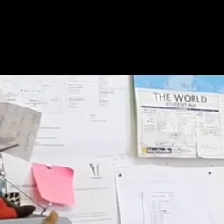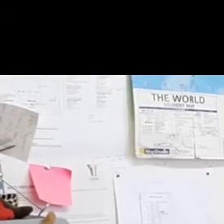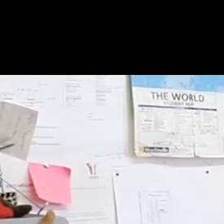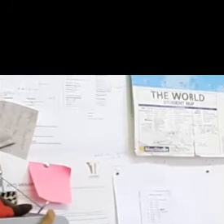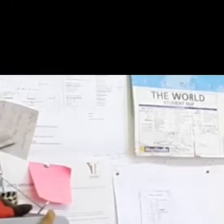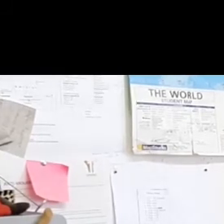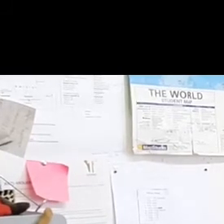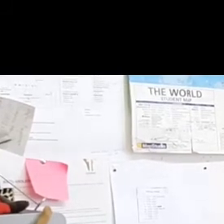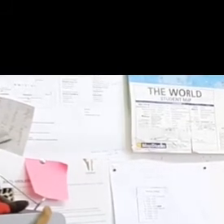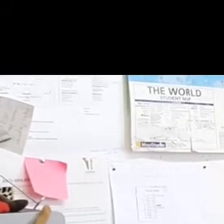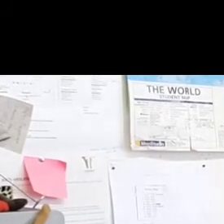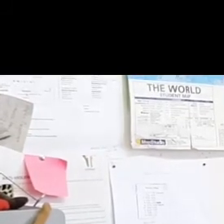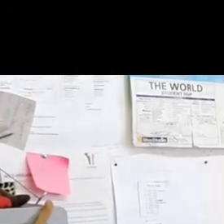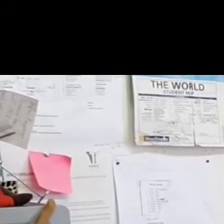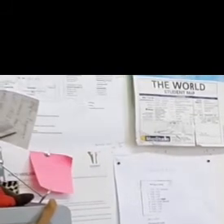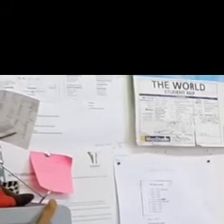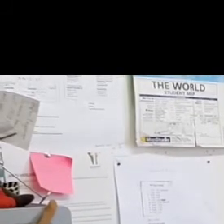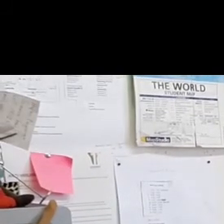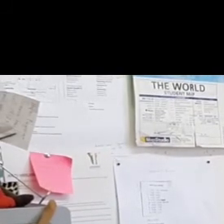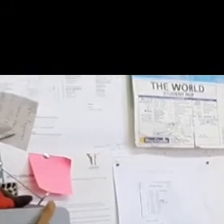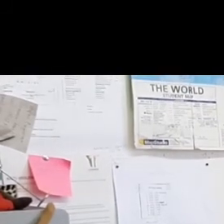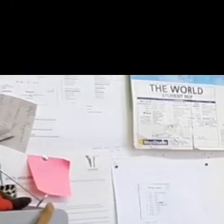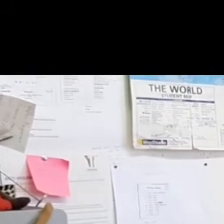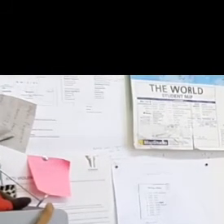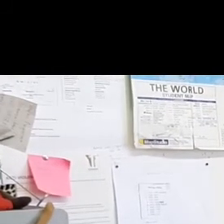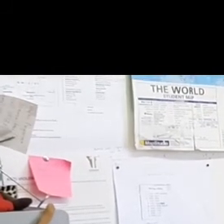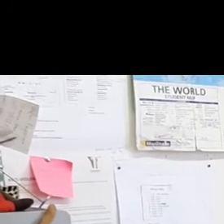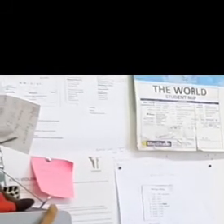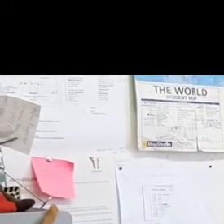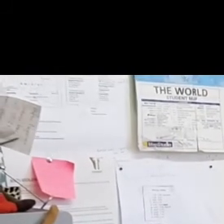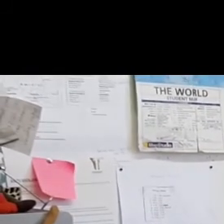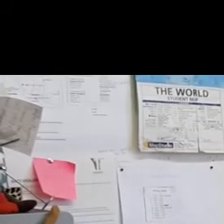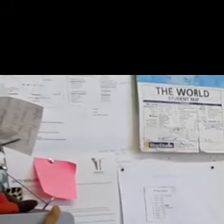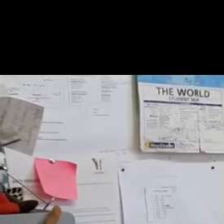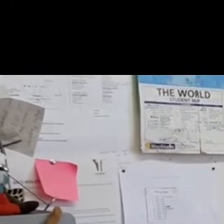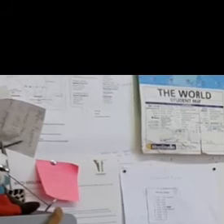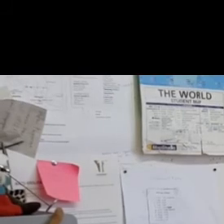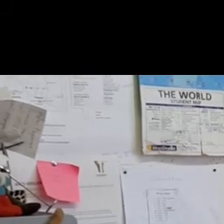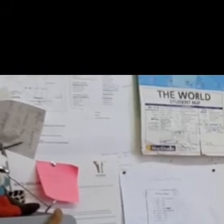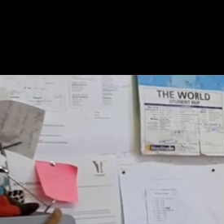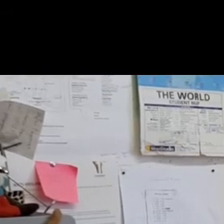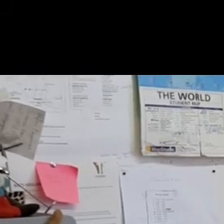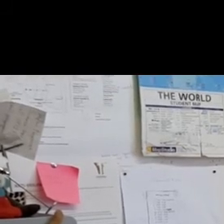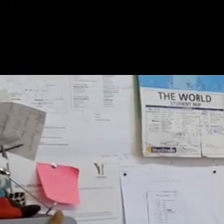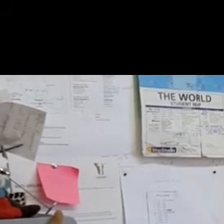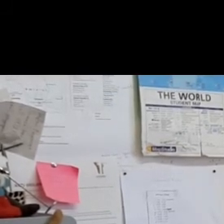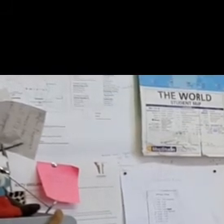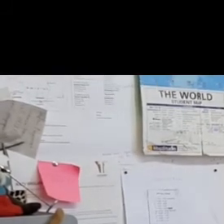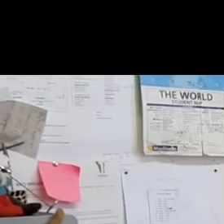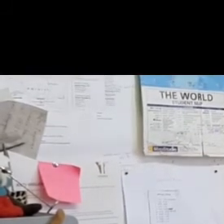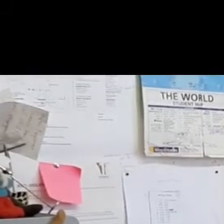next topics in the syllabus, for example, the fractions, living organisms, ecosystems, etc.